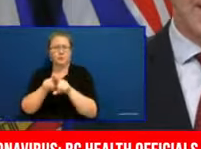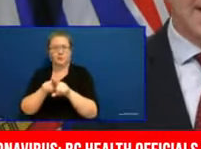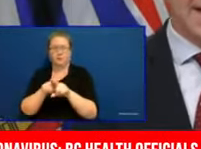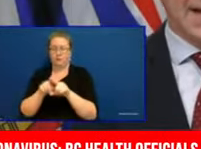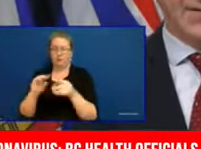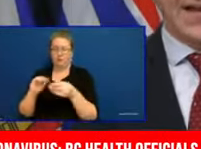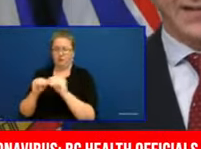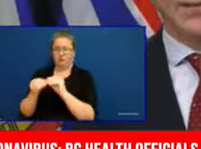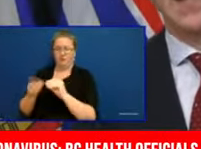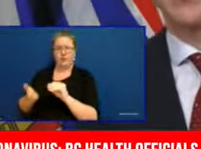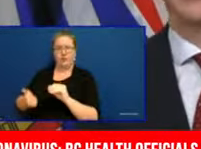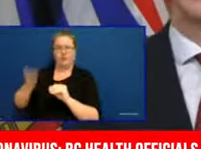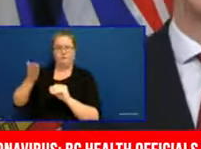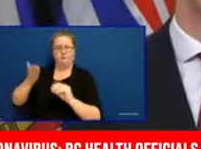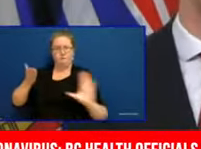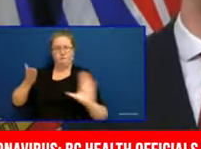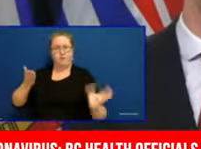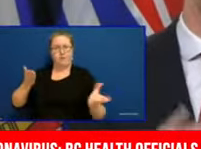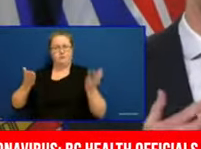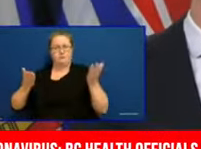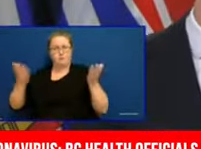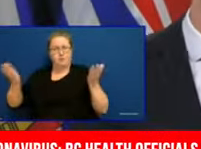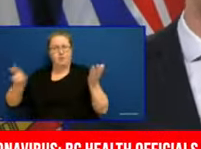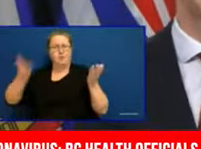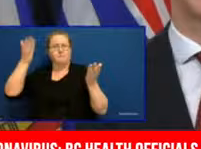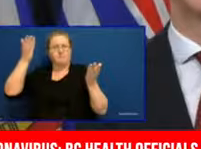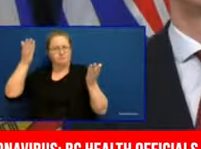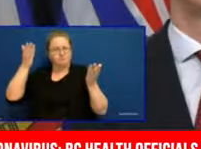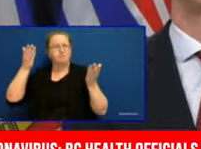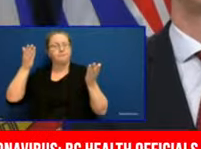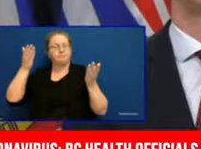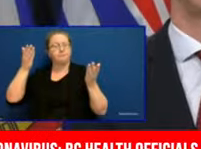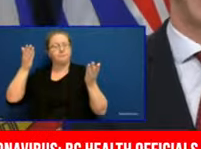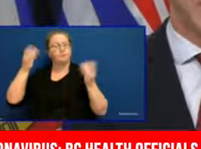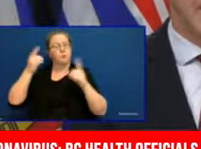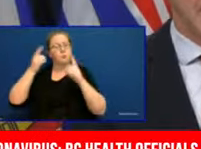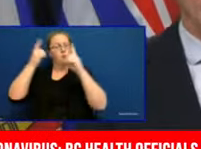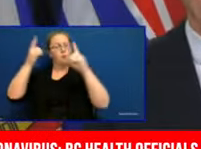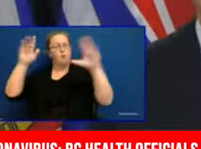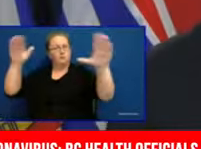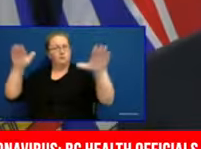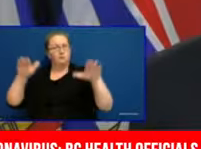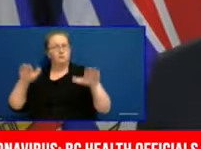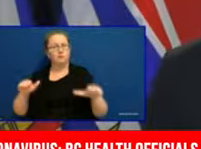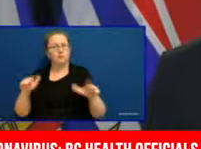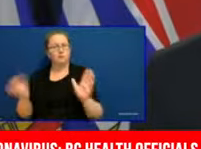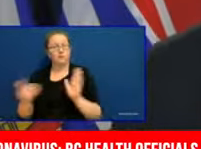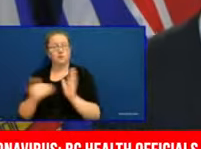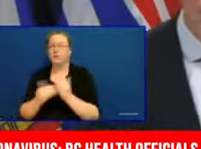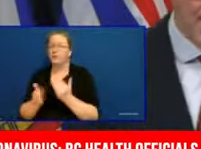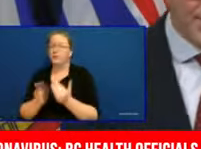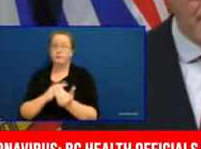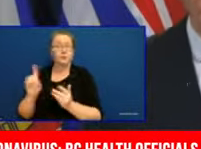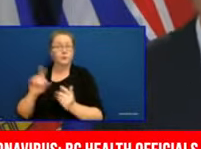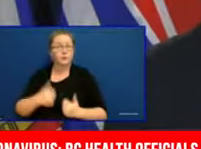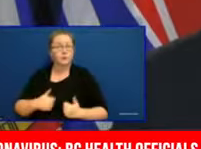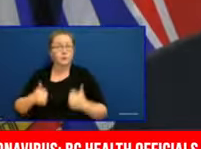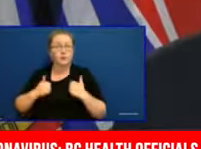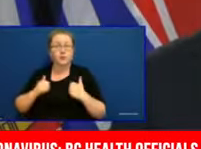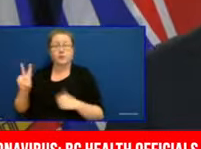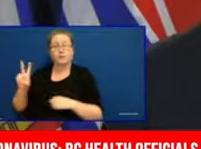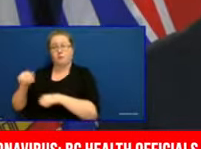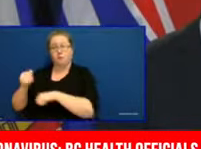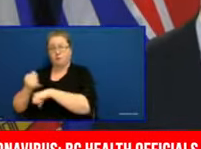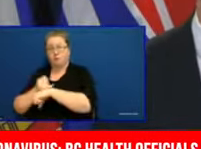where we've been of active cases in interior health, high levels relative to where we've been in northern health, and on